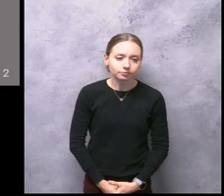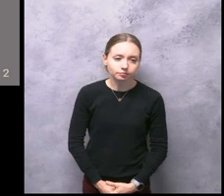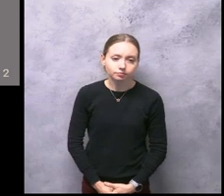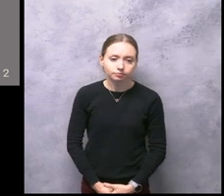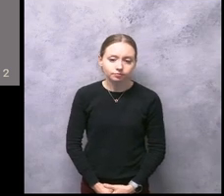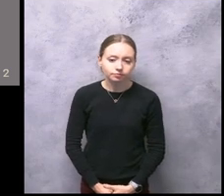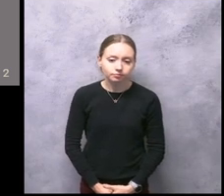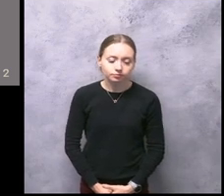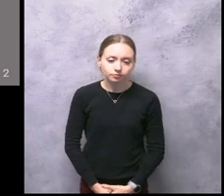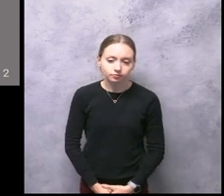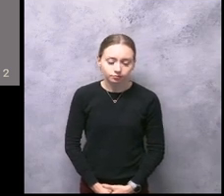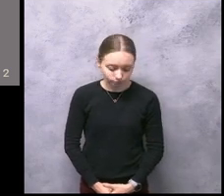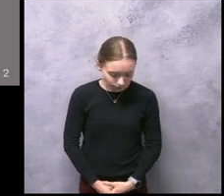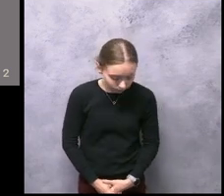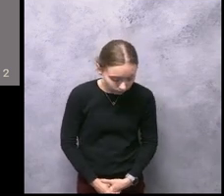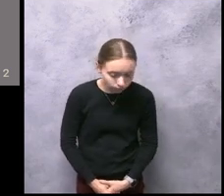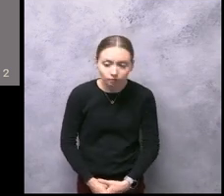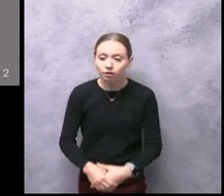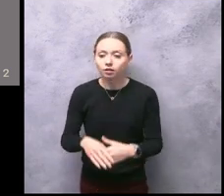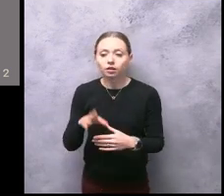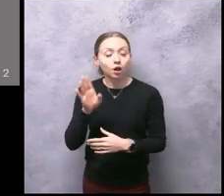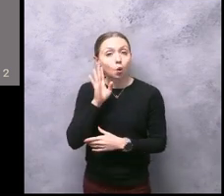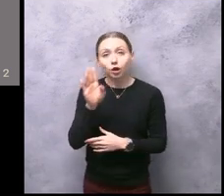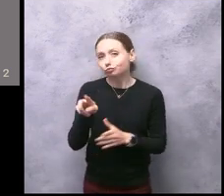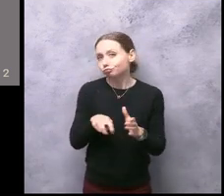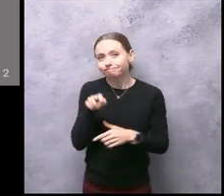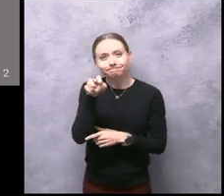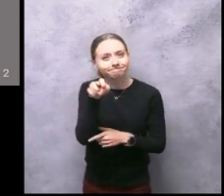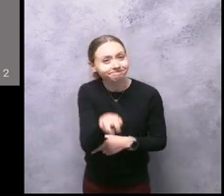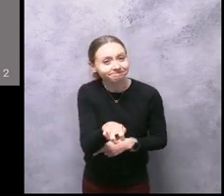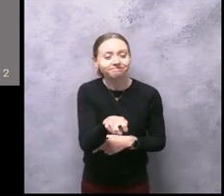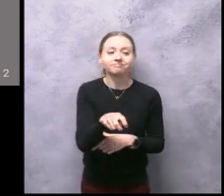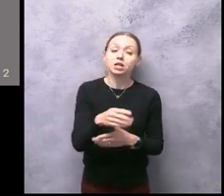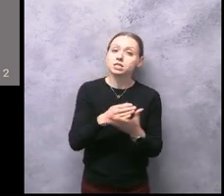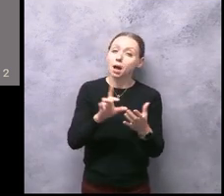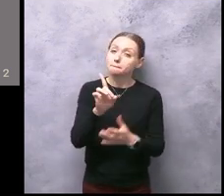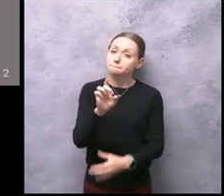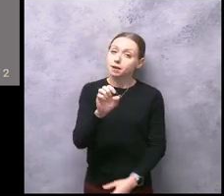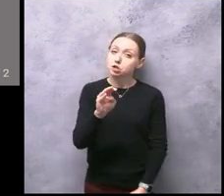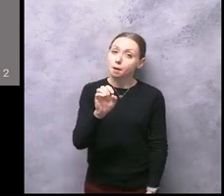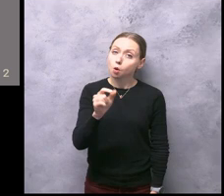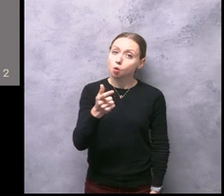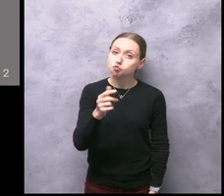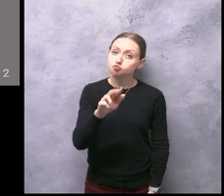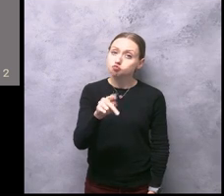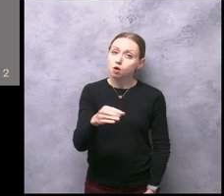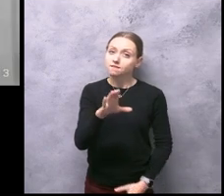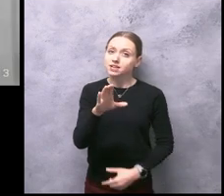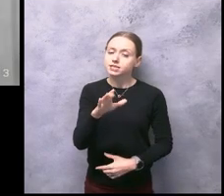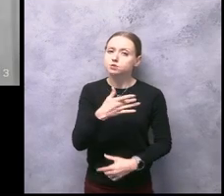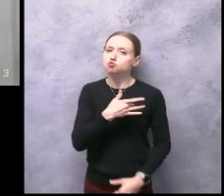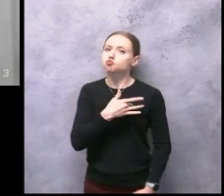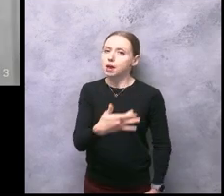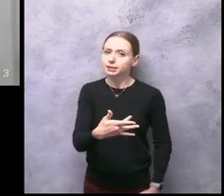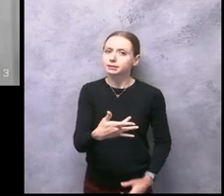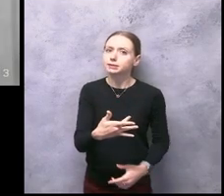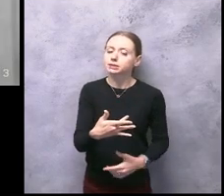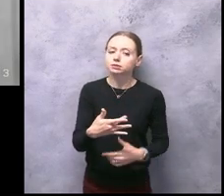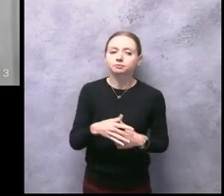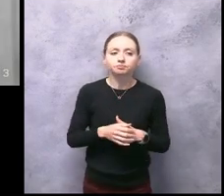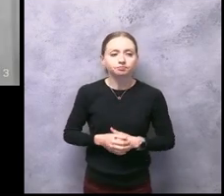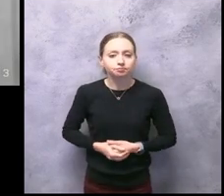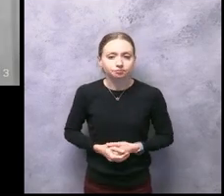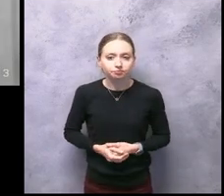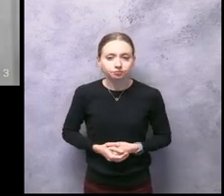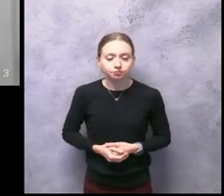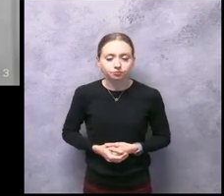Got it. Okay, so let's jump in. Let's start with some demographic trends of the school district.